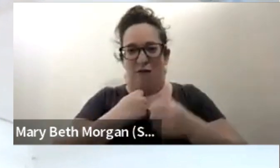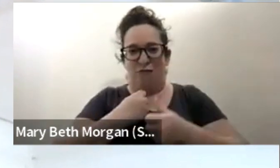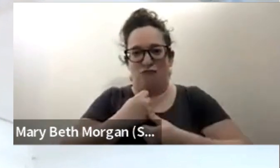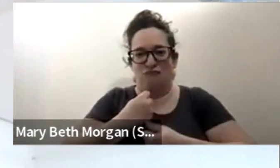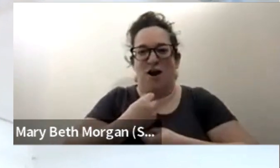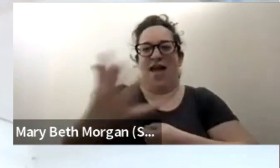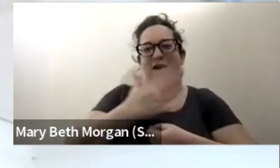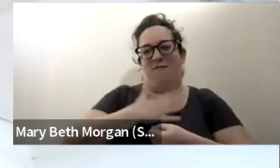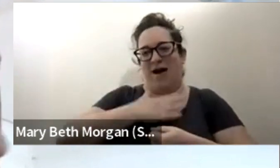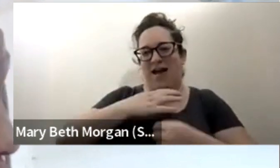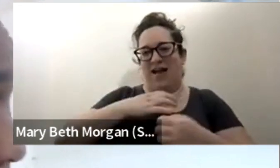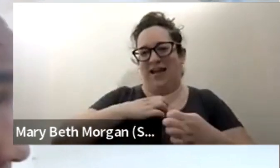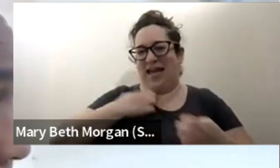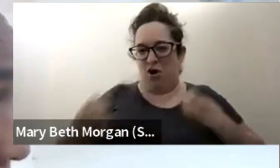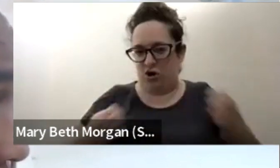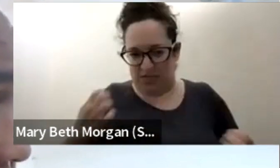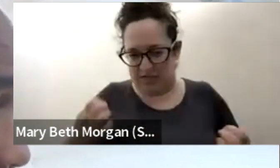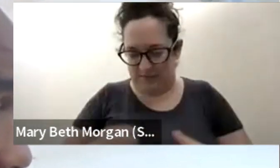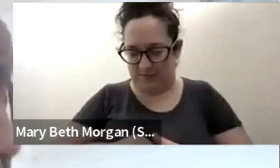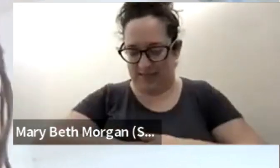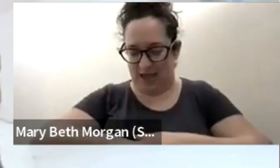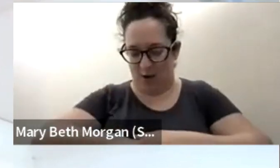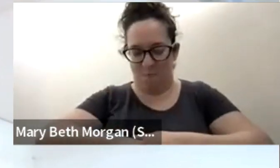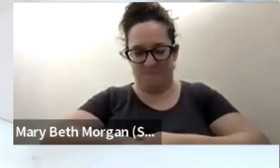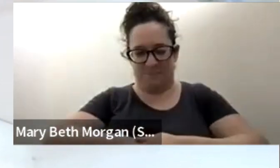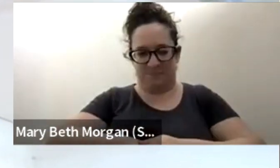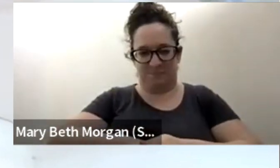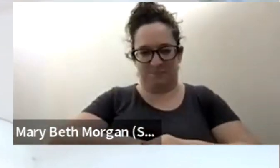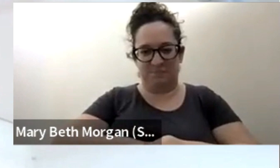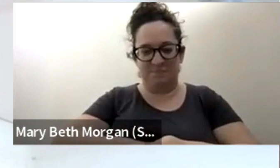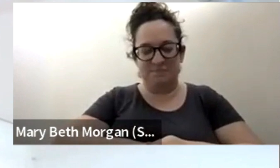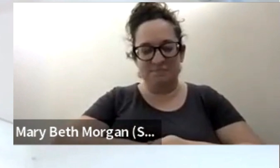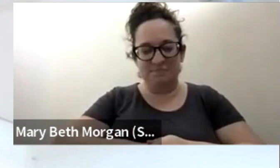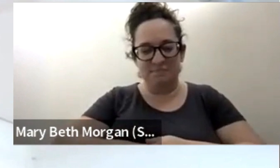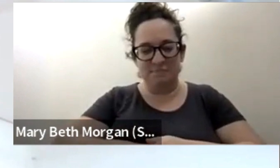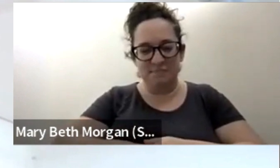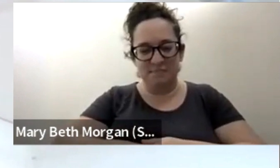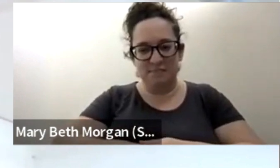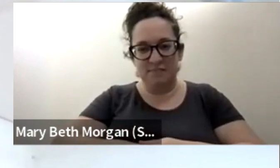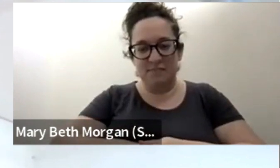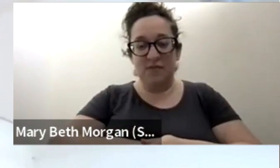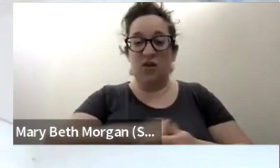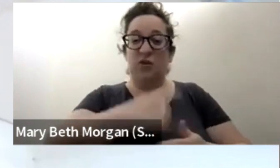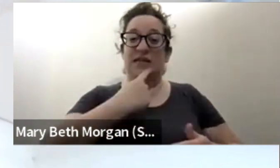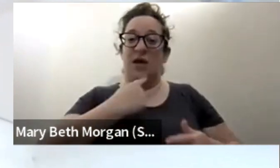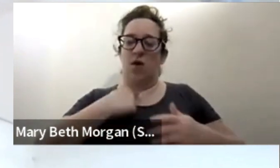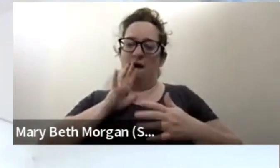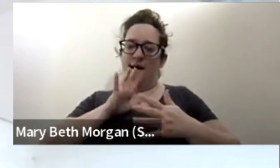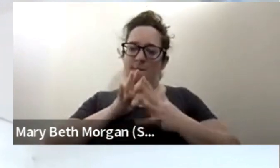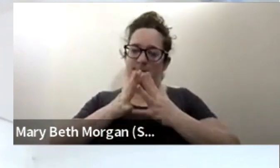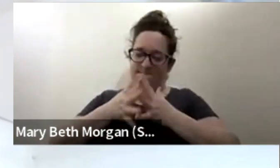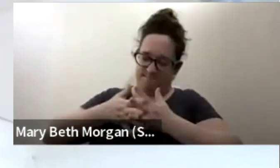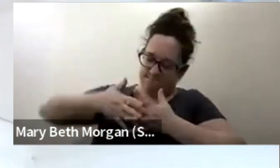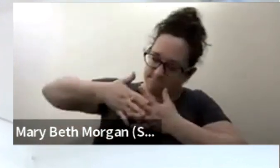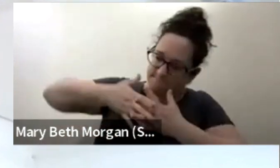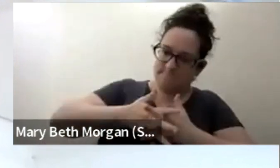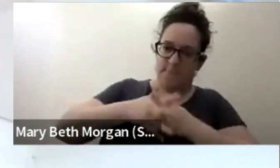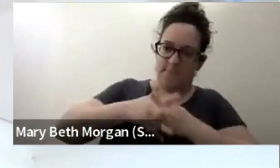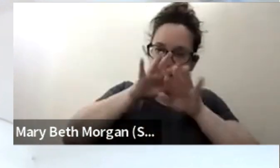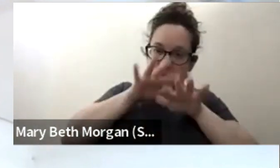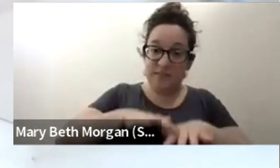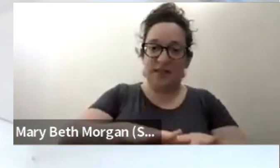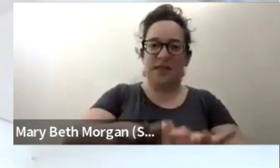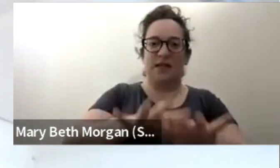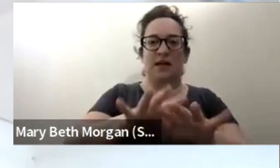drowned. It's really, really interesting. And but when he just went, I'm with the sea, he